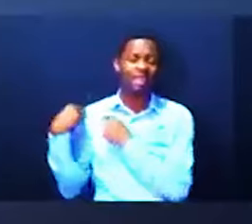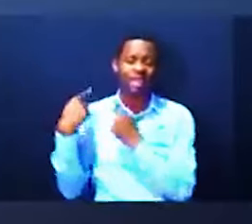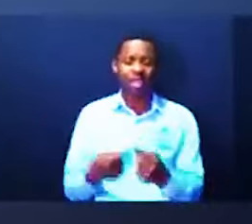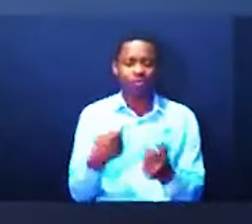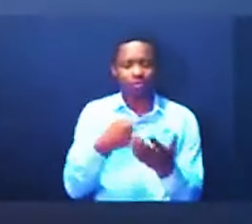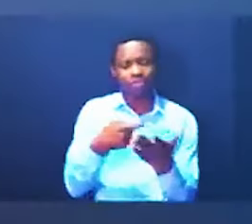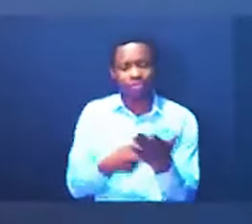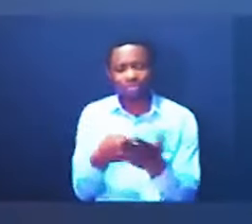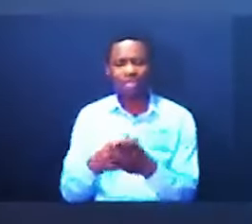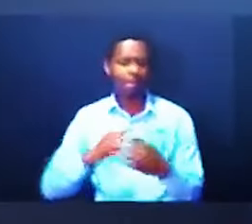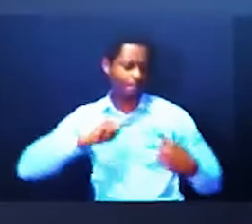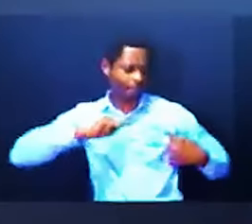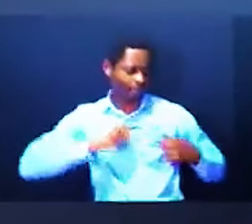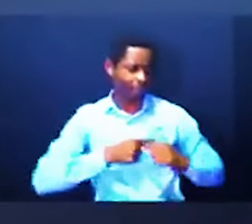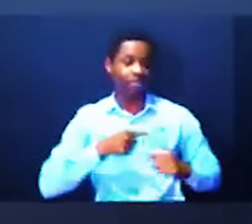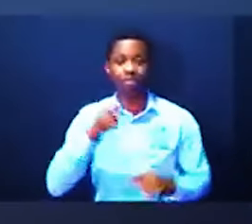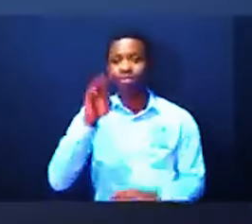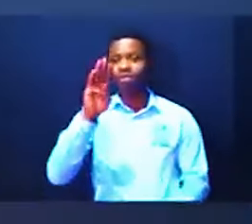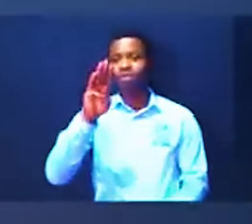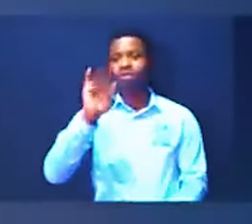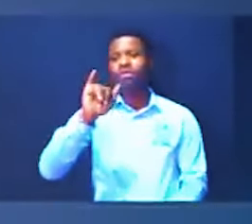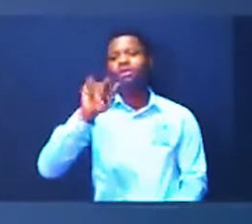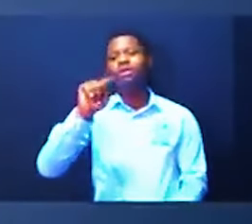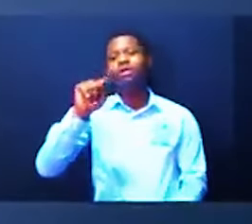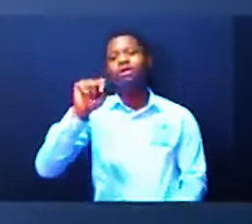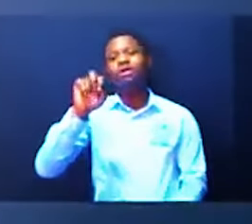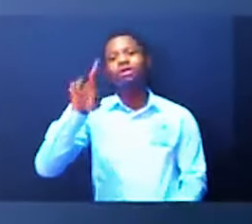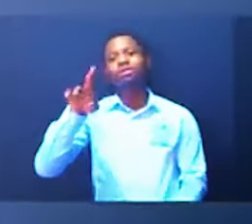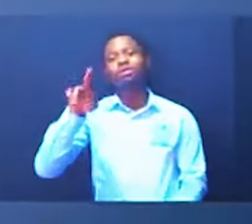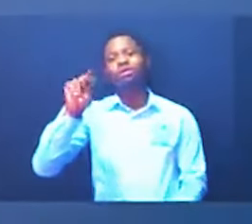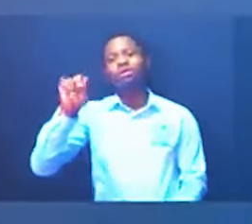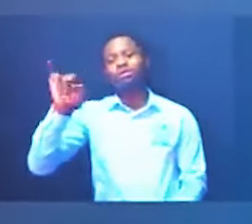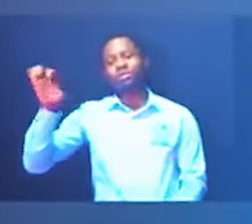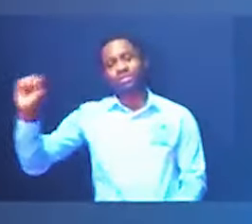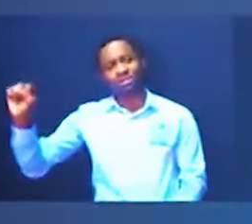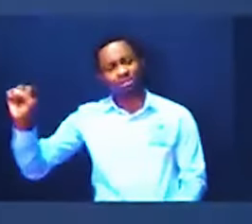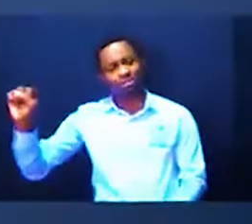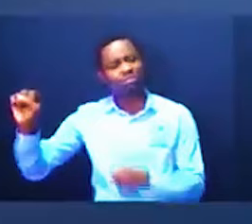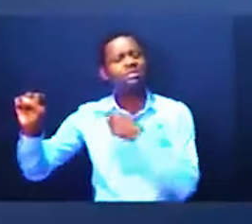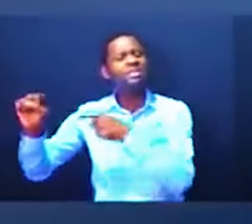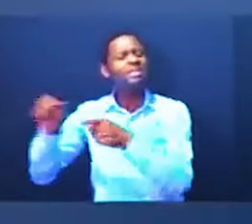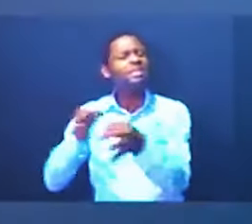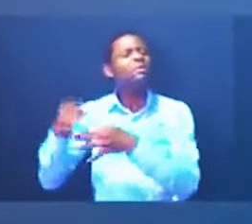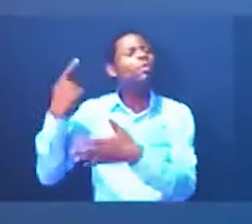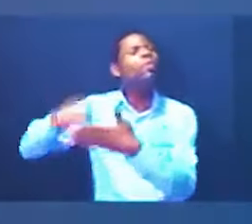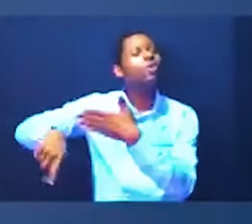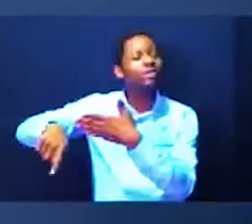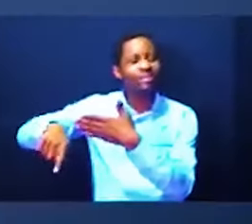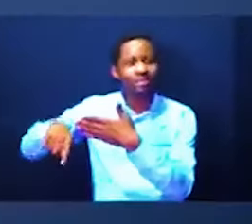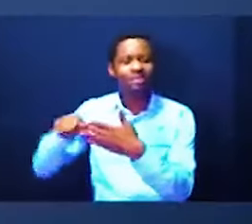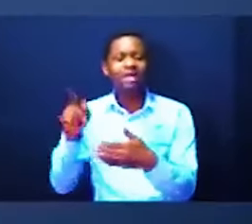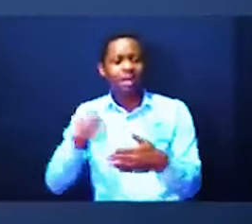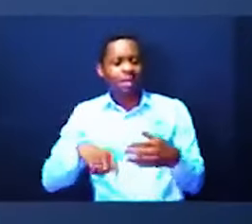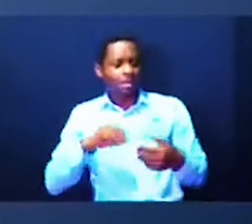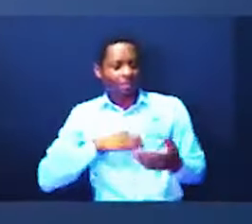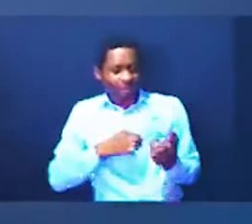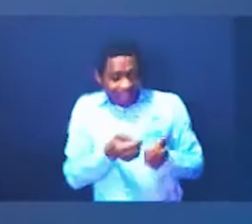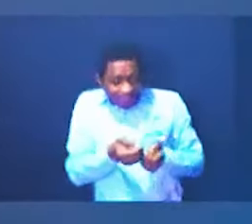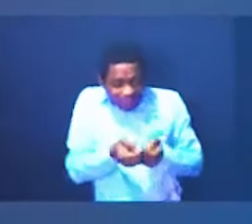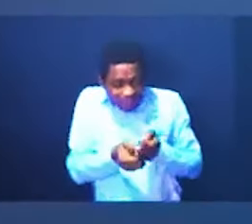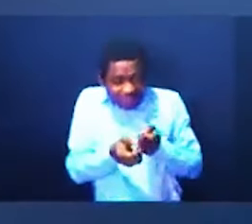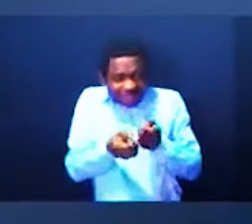have defined bitterness as seed of resentment in the heart of man. So